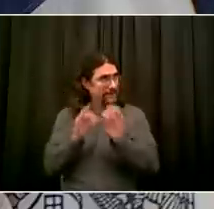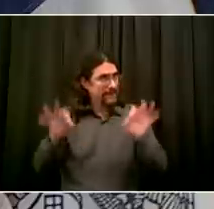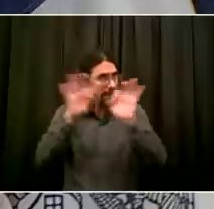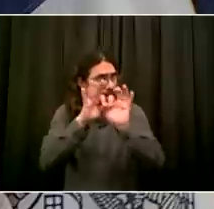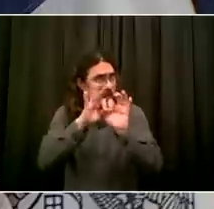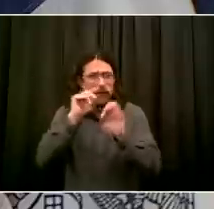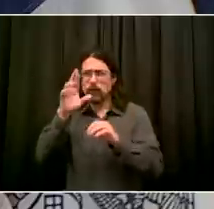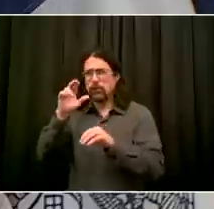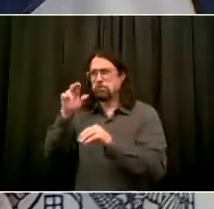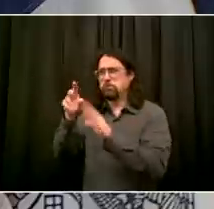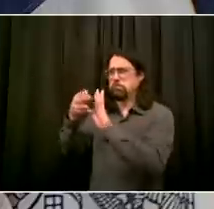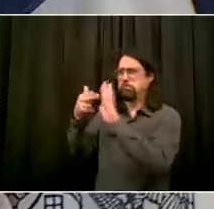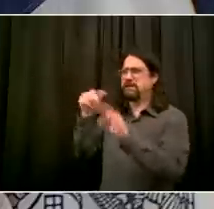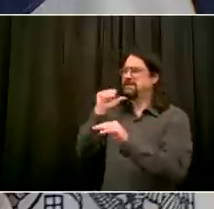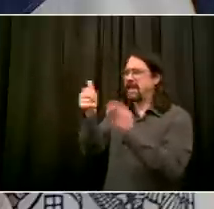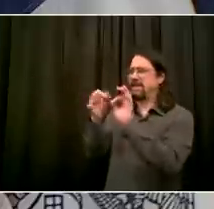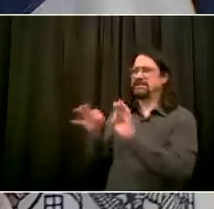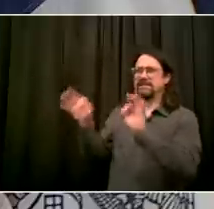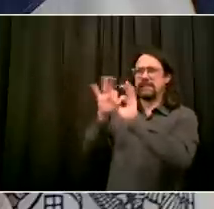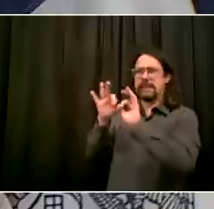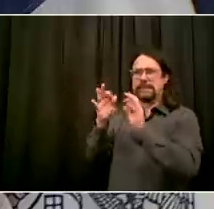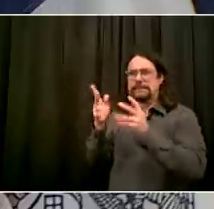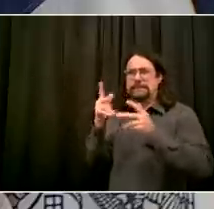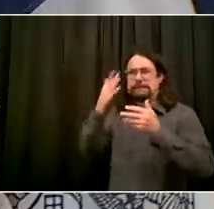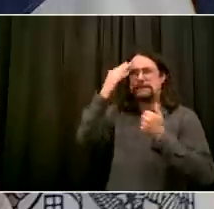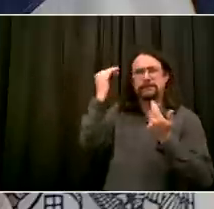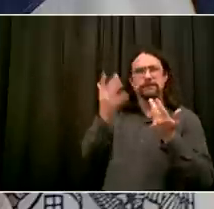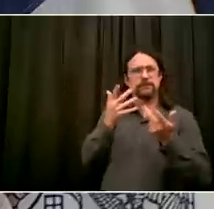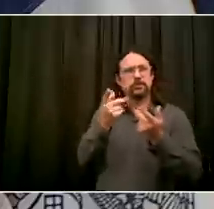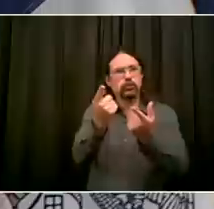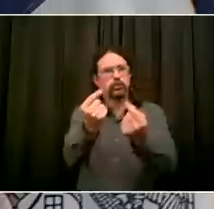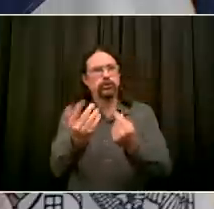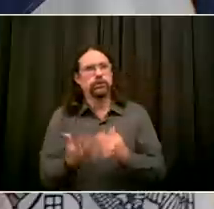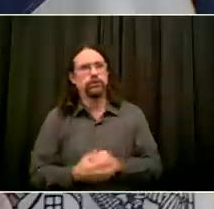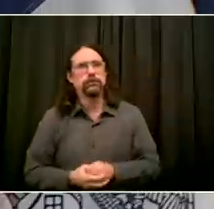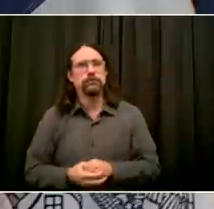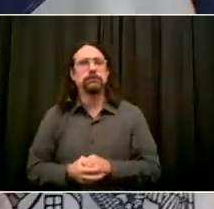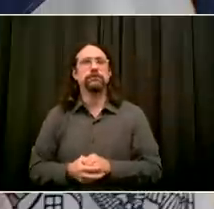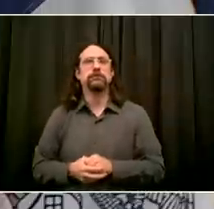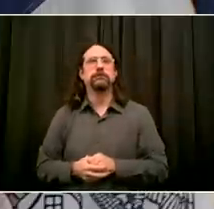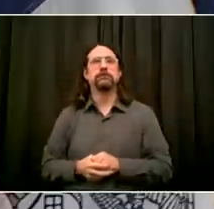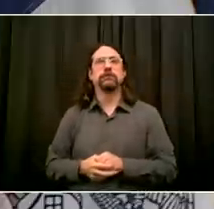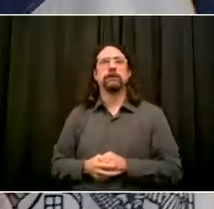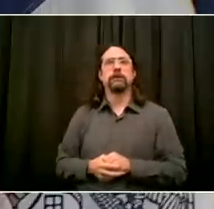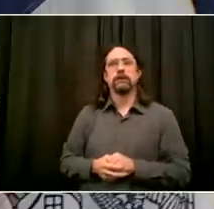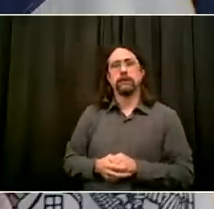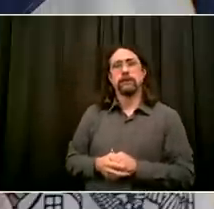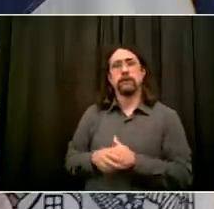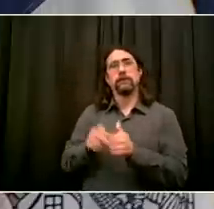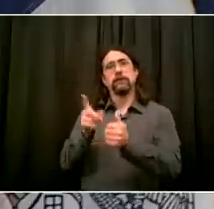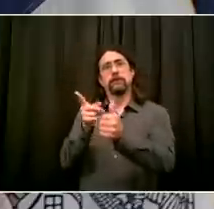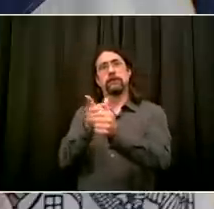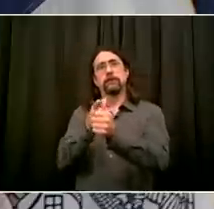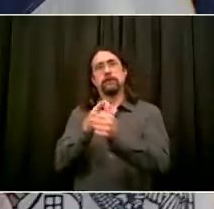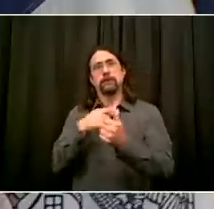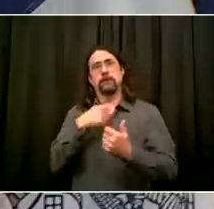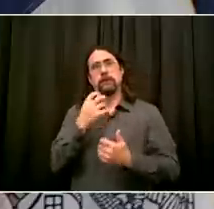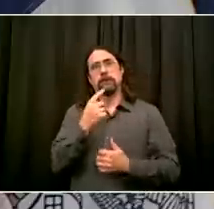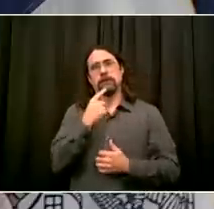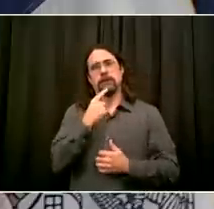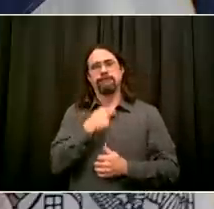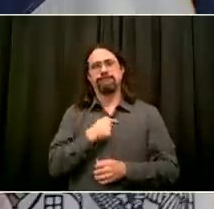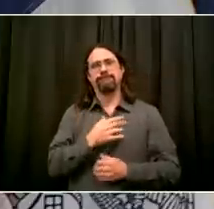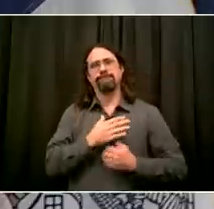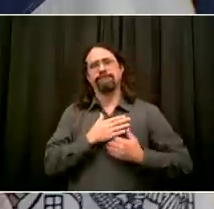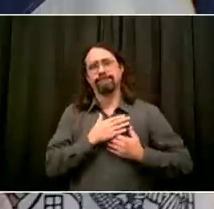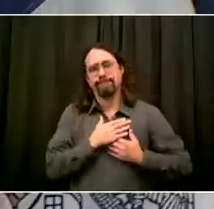is the last thing they need. It's the last thing they want to hear. I appreciate that. And I want to see these businesses survive. And the notion of even having to close them